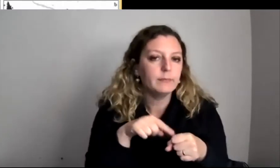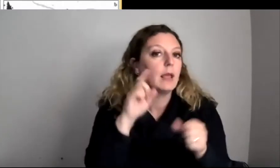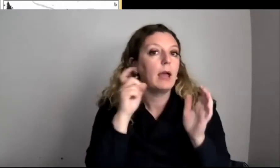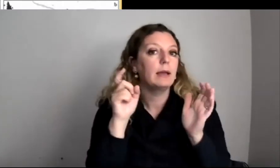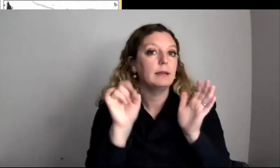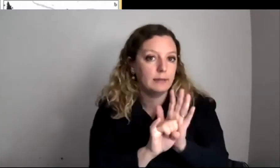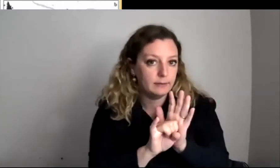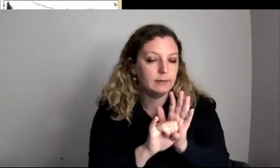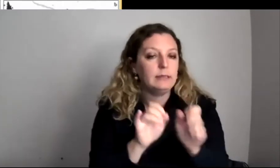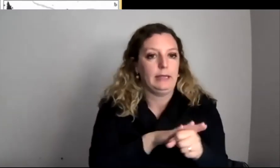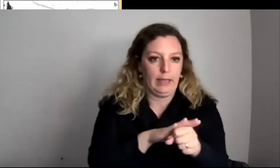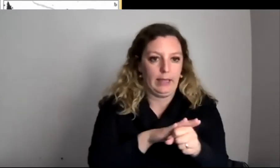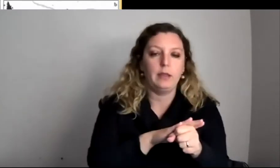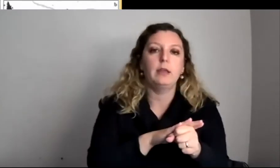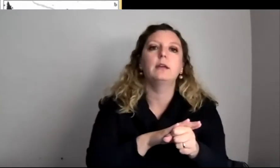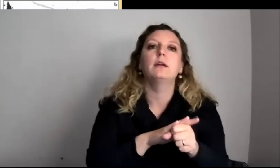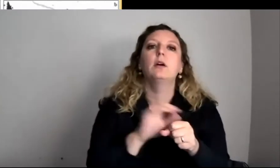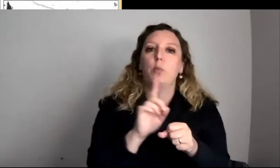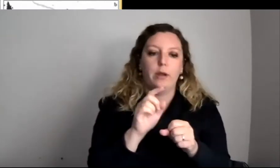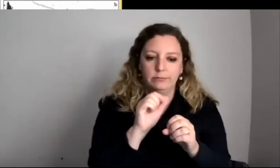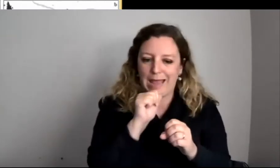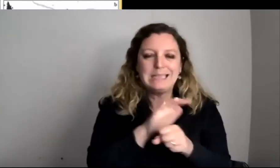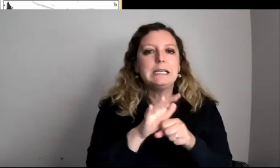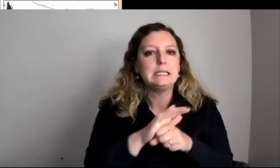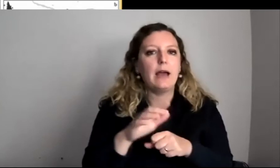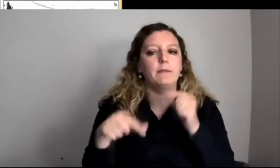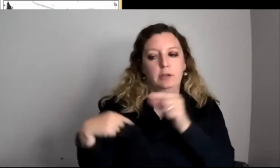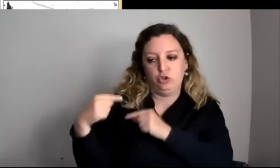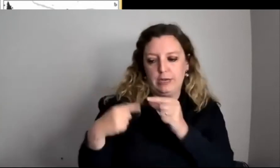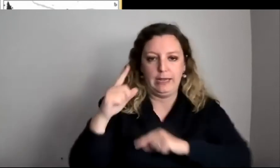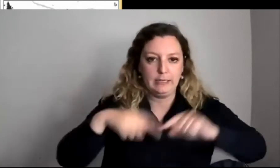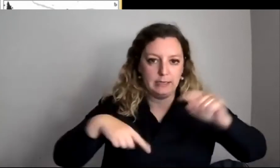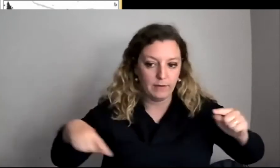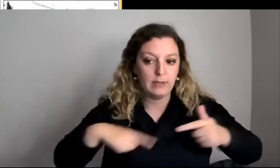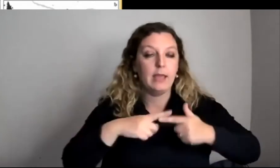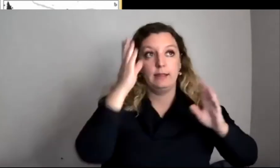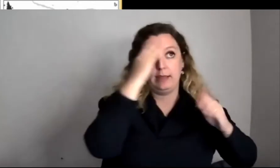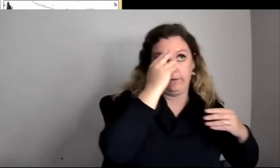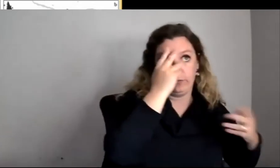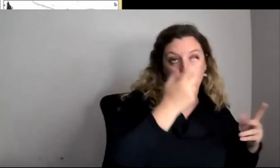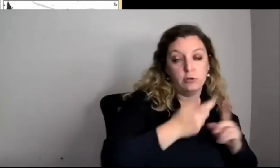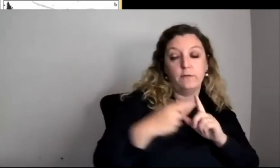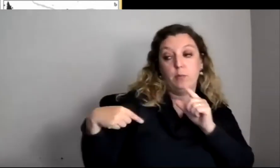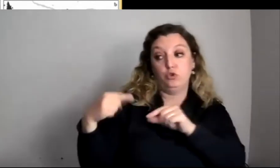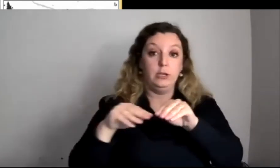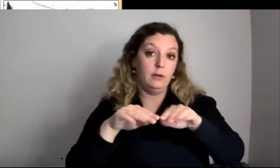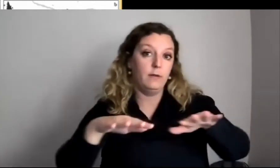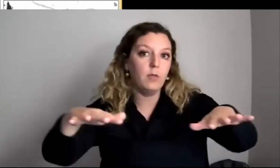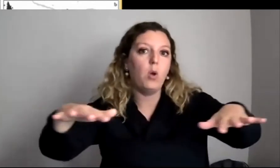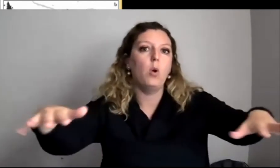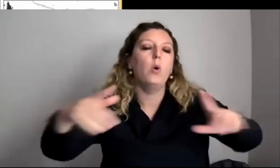identified areas where there was lacking genetic diversity, and then took the information we knew about gene flow to